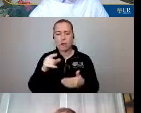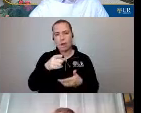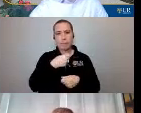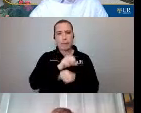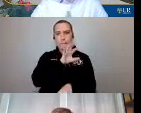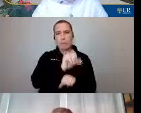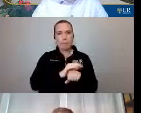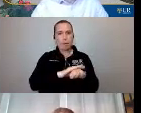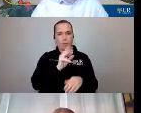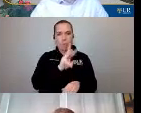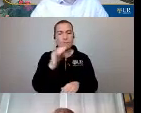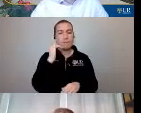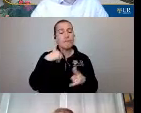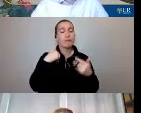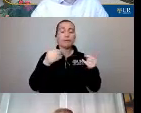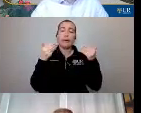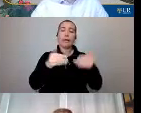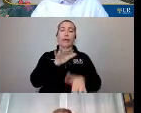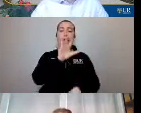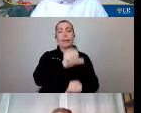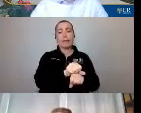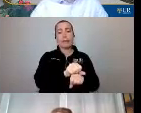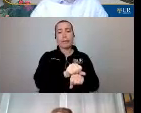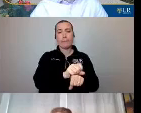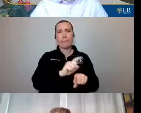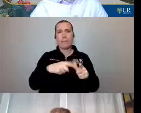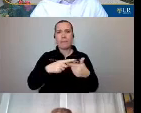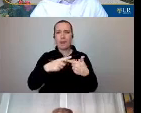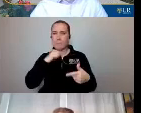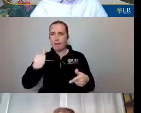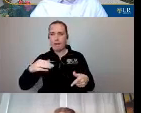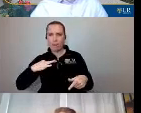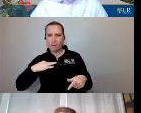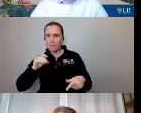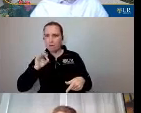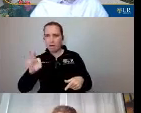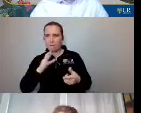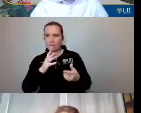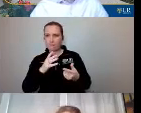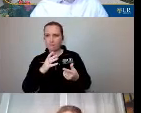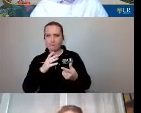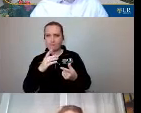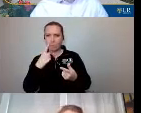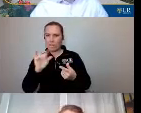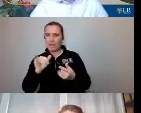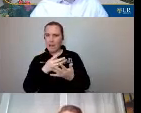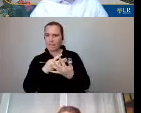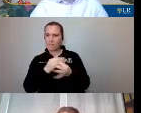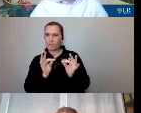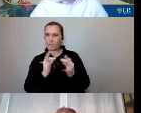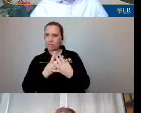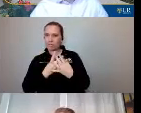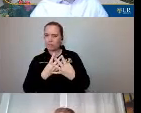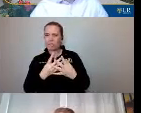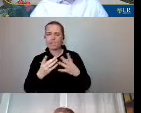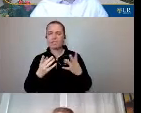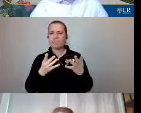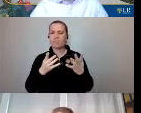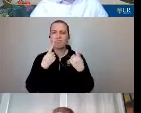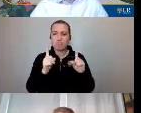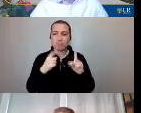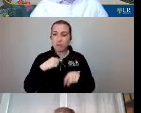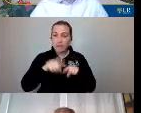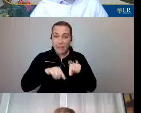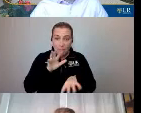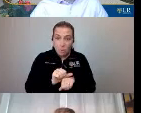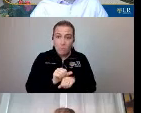if you're not actually eligible for the free screening? Do you not get it? Are you informed right away? How does that work? Yeah, so we